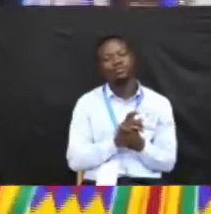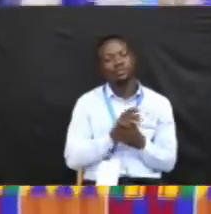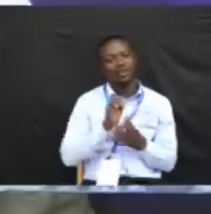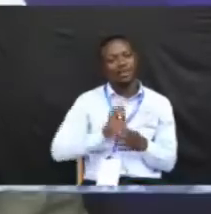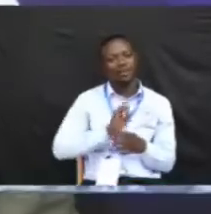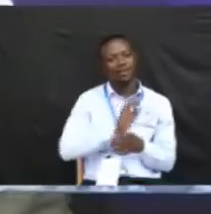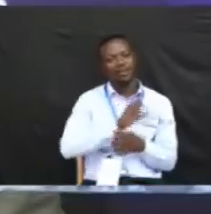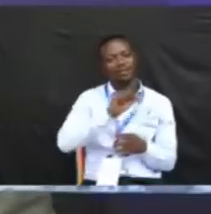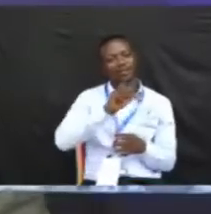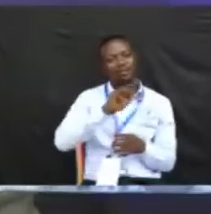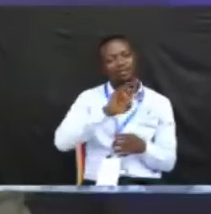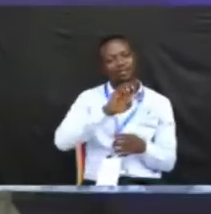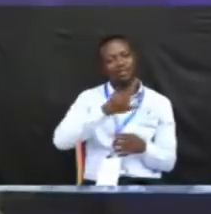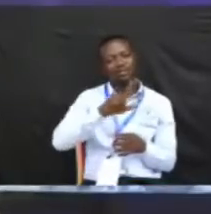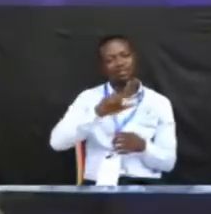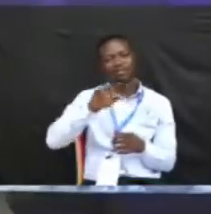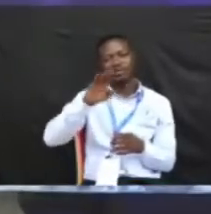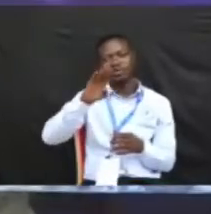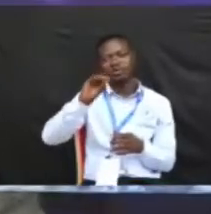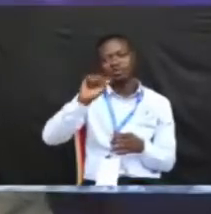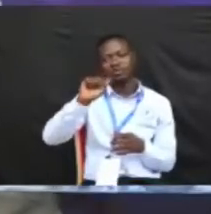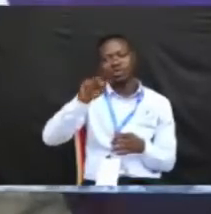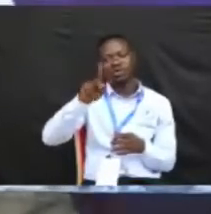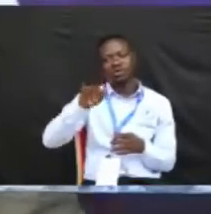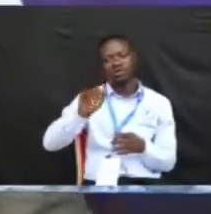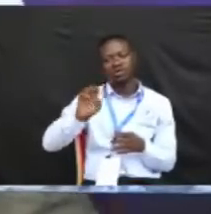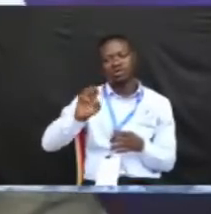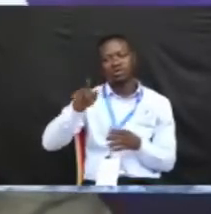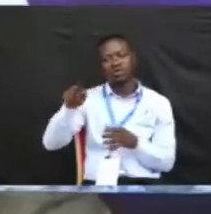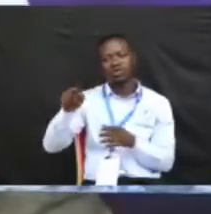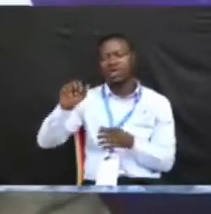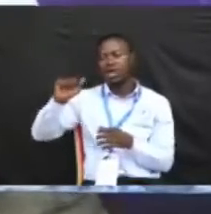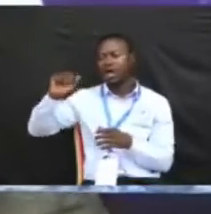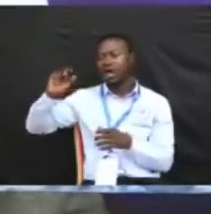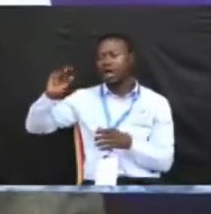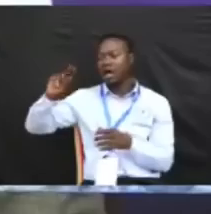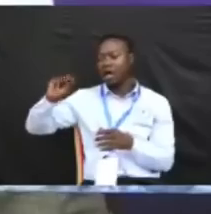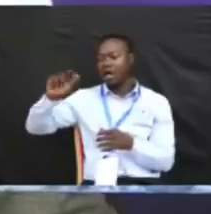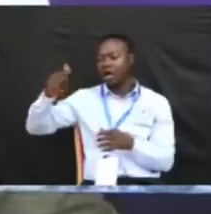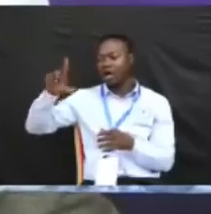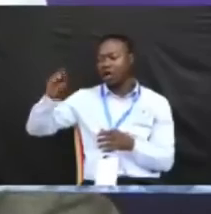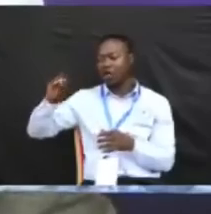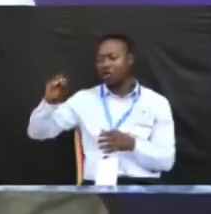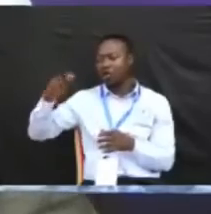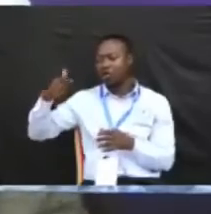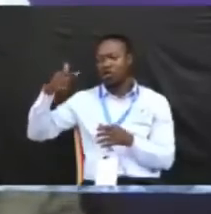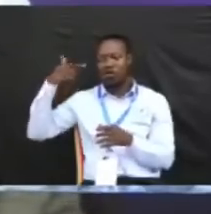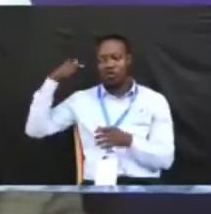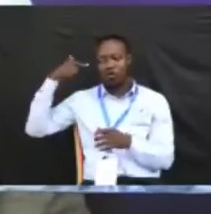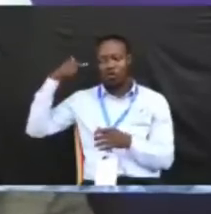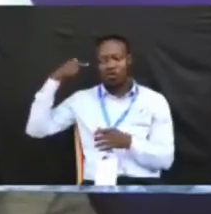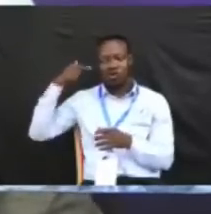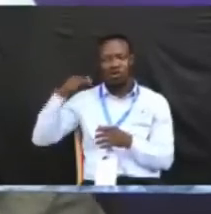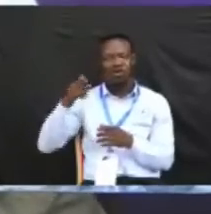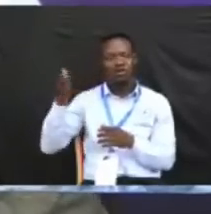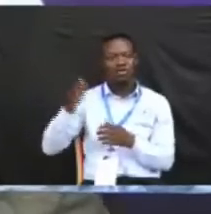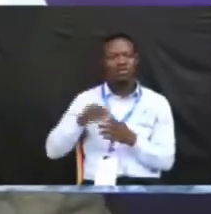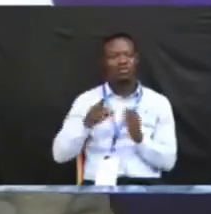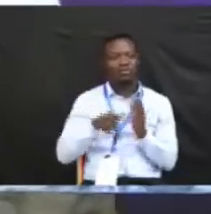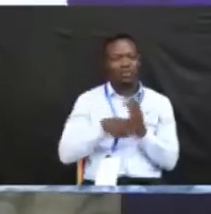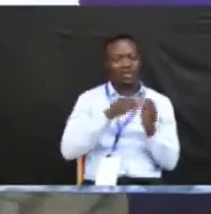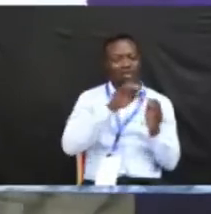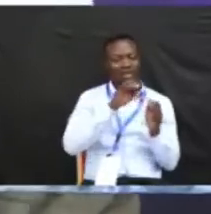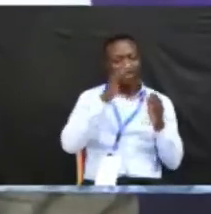Elder Samuel Buobi Managing Director Anglo Gold Ashanti Dapri Mines Elder